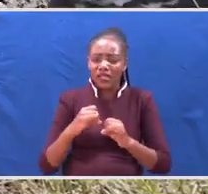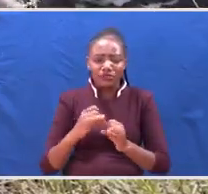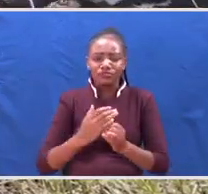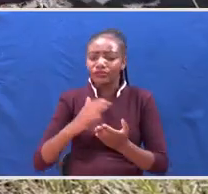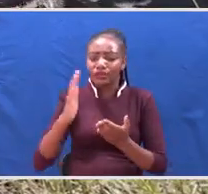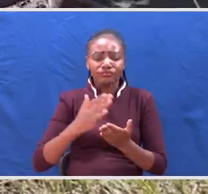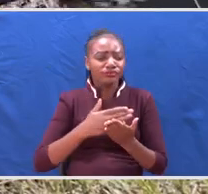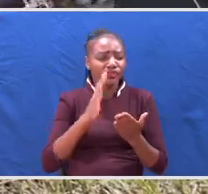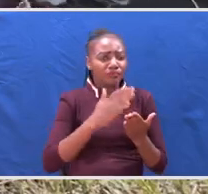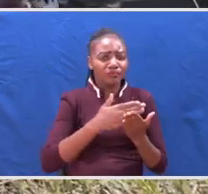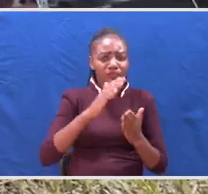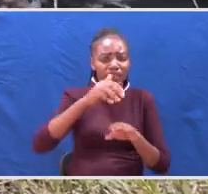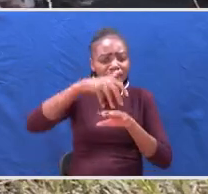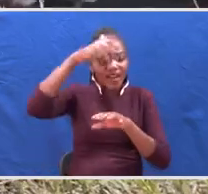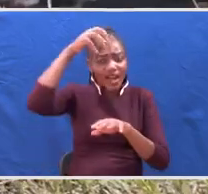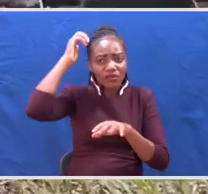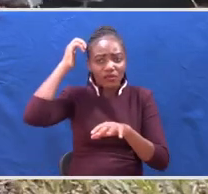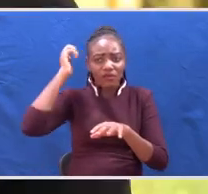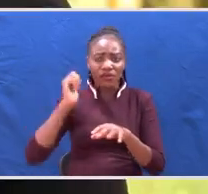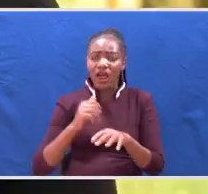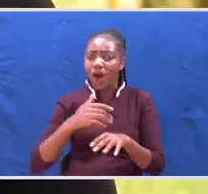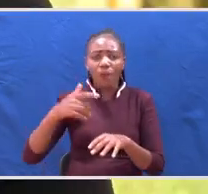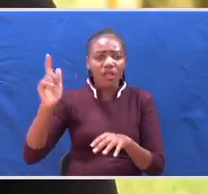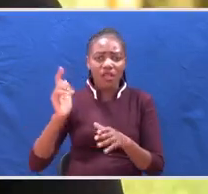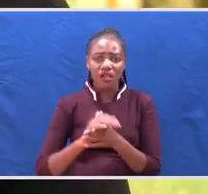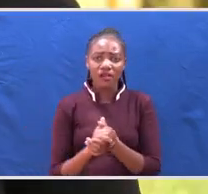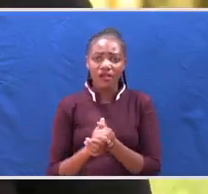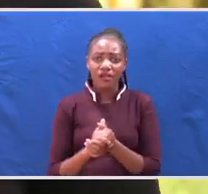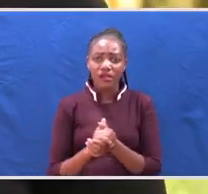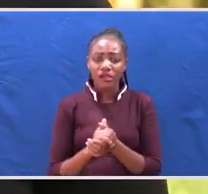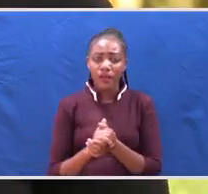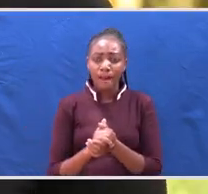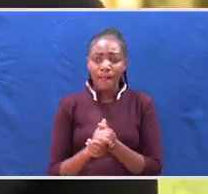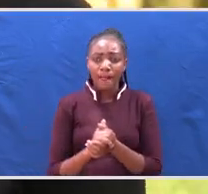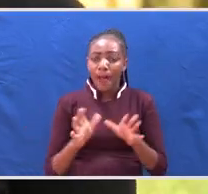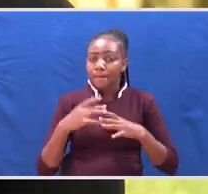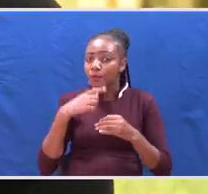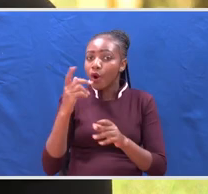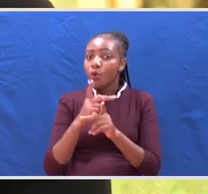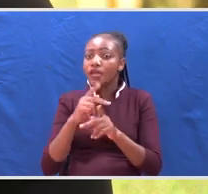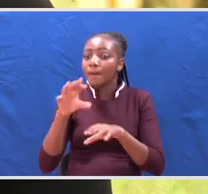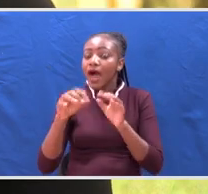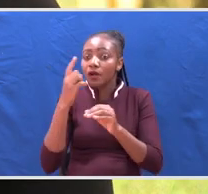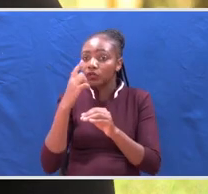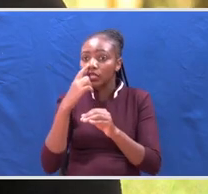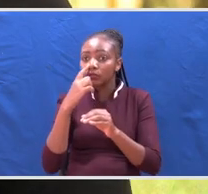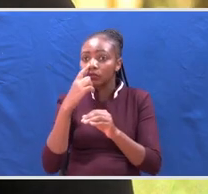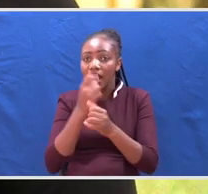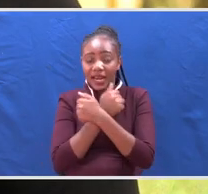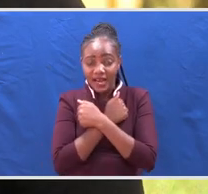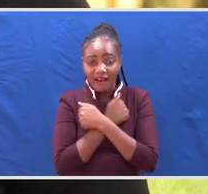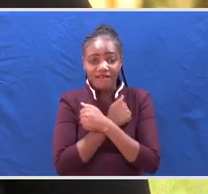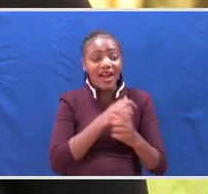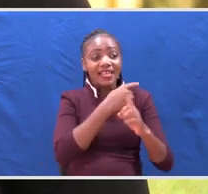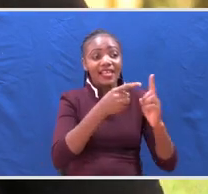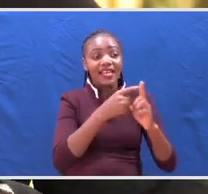lions and jackals from their livestock. Local pastoralists will prefer killing one goat and poisoning